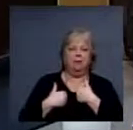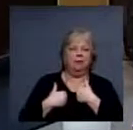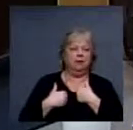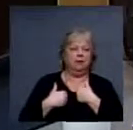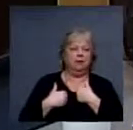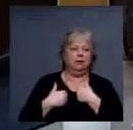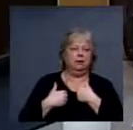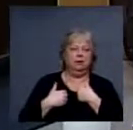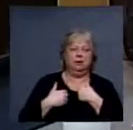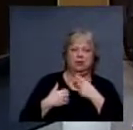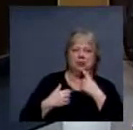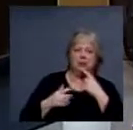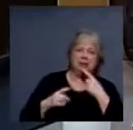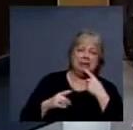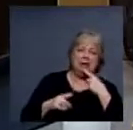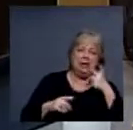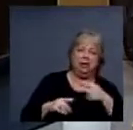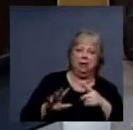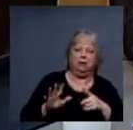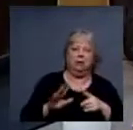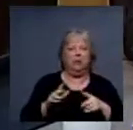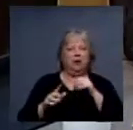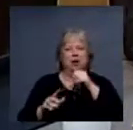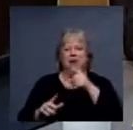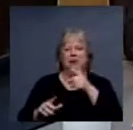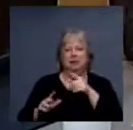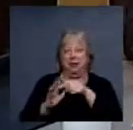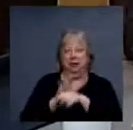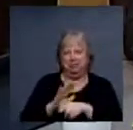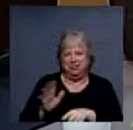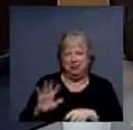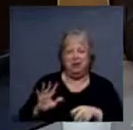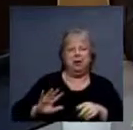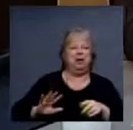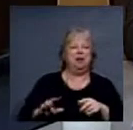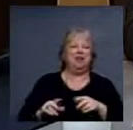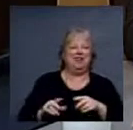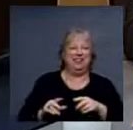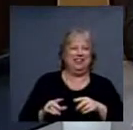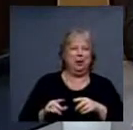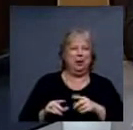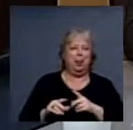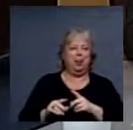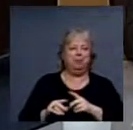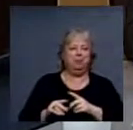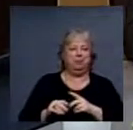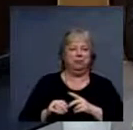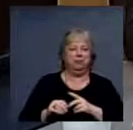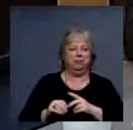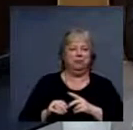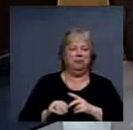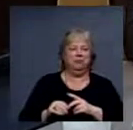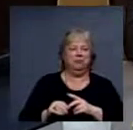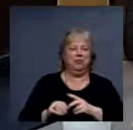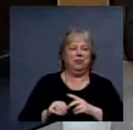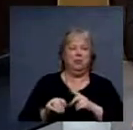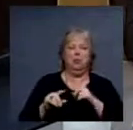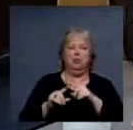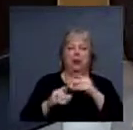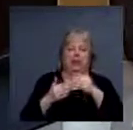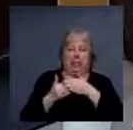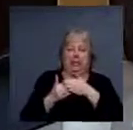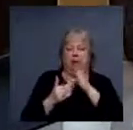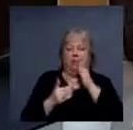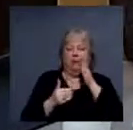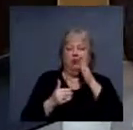kill. And I want to stay with the state for you all information that I will be in the near future,